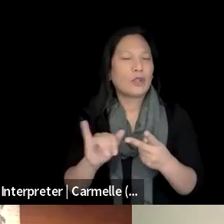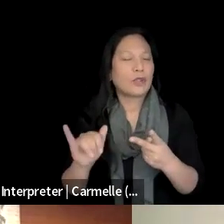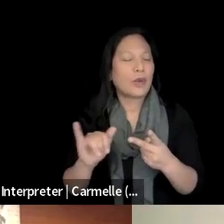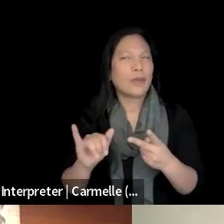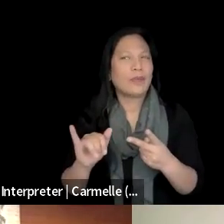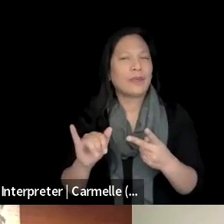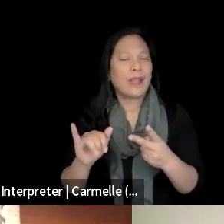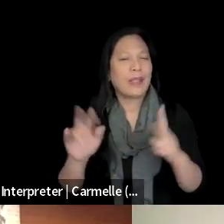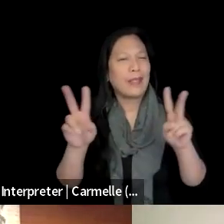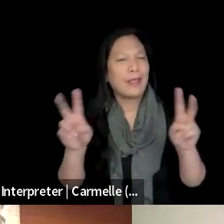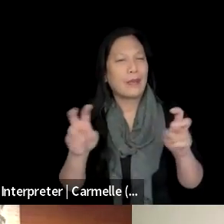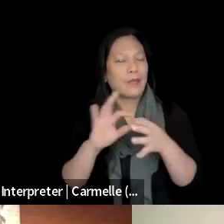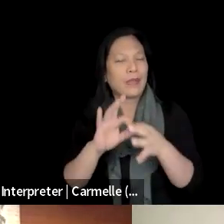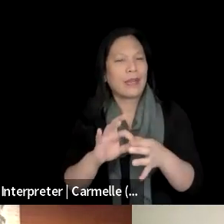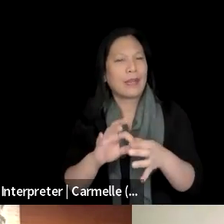and